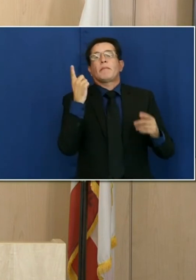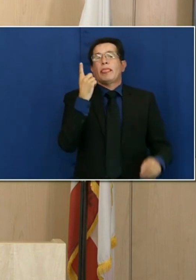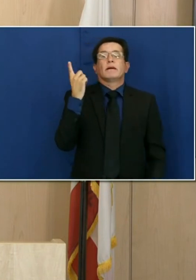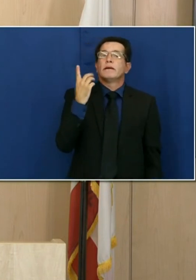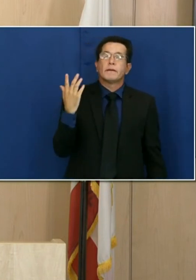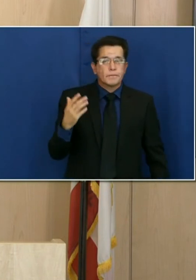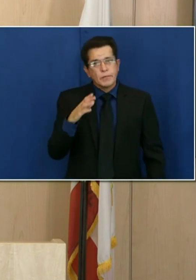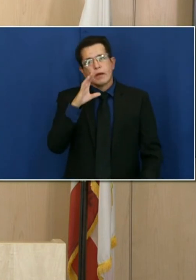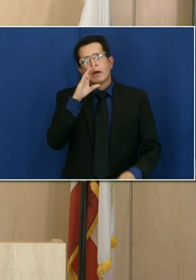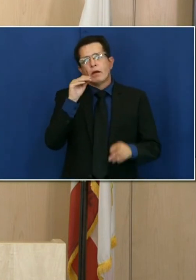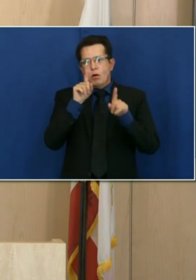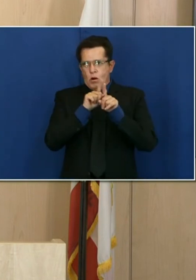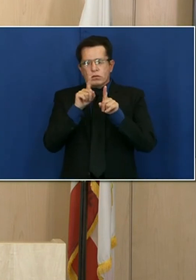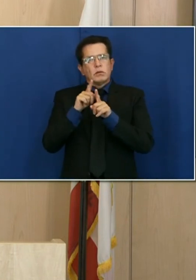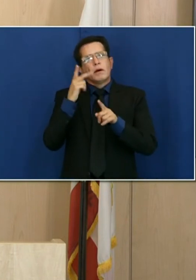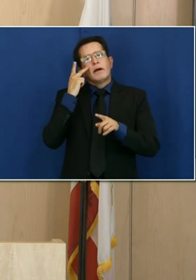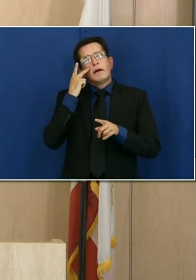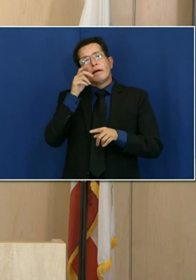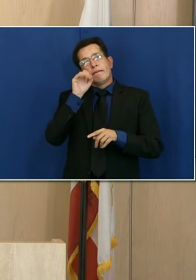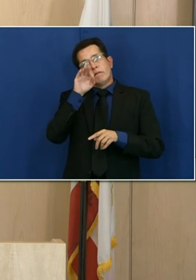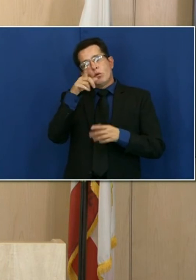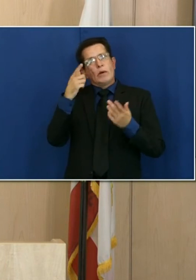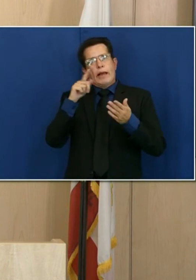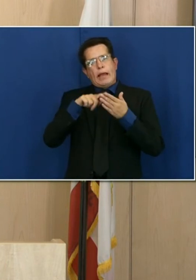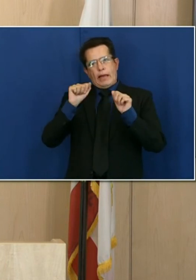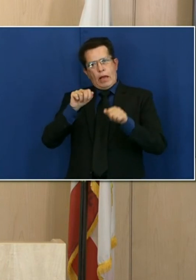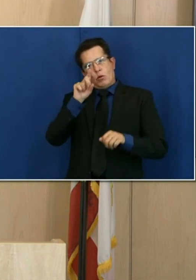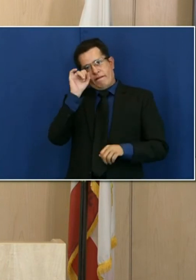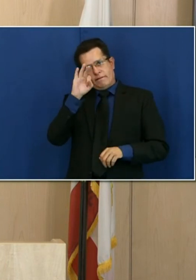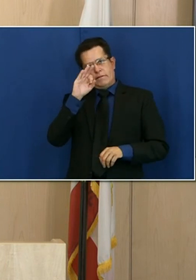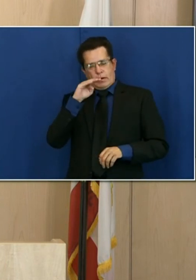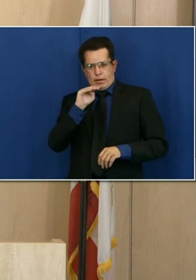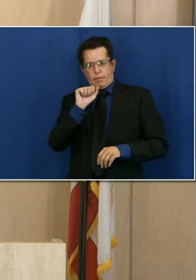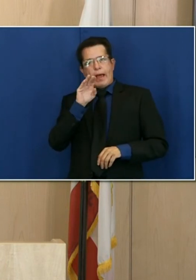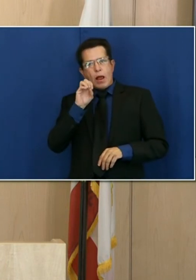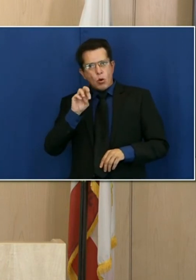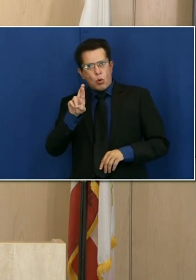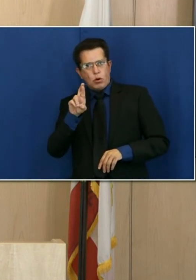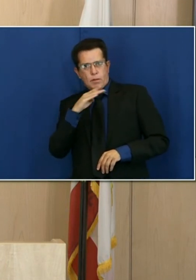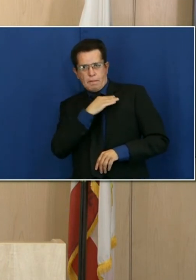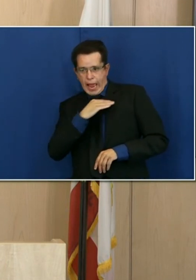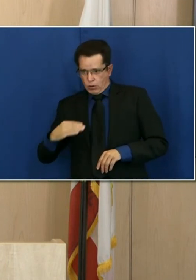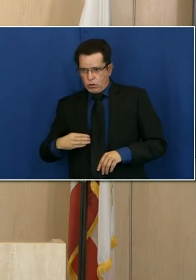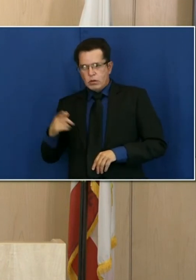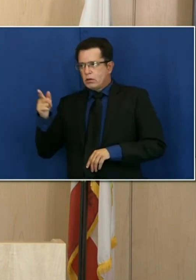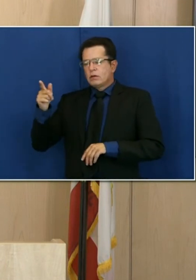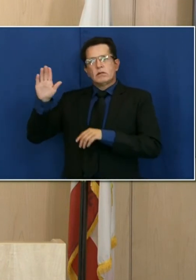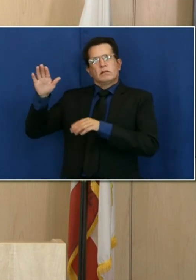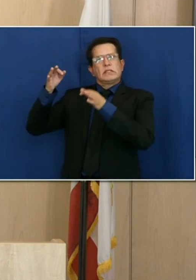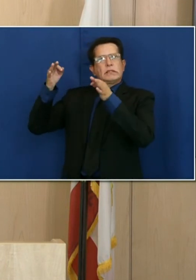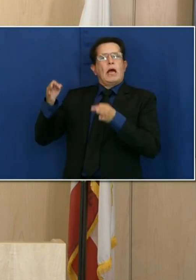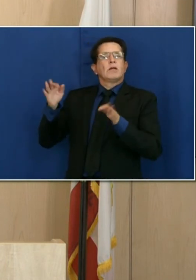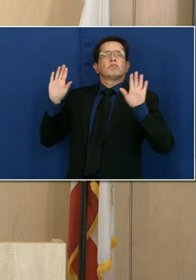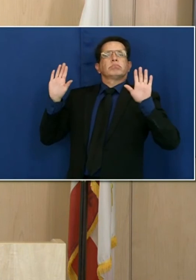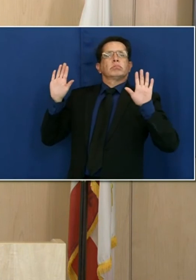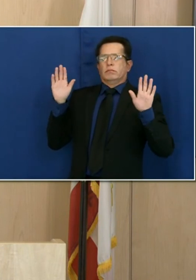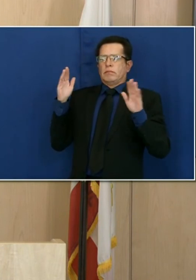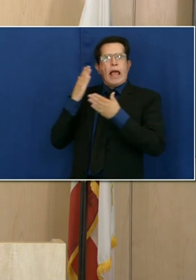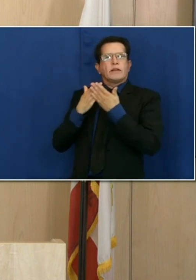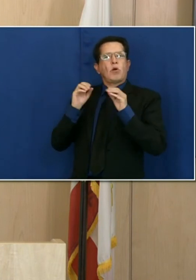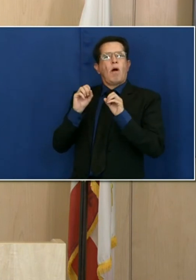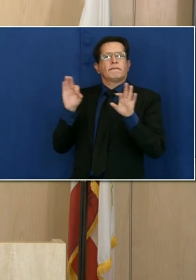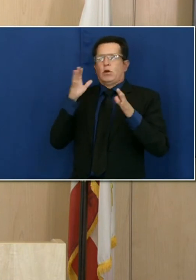what, if anything, can you do if a mayor of a city or a police department in a particular city is simply taking a hands-off approach and